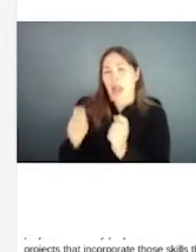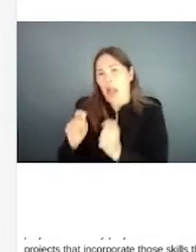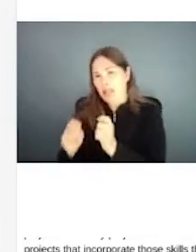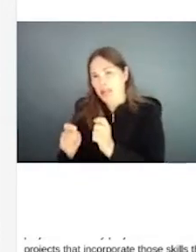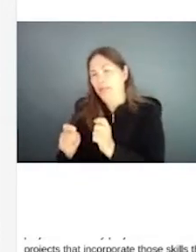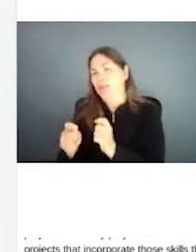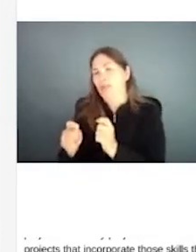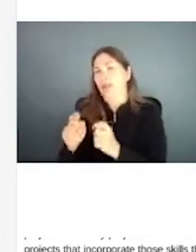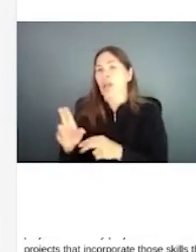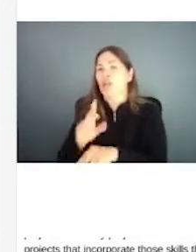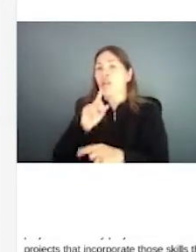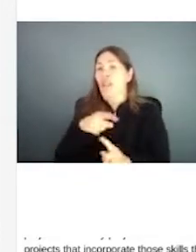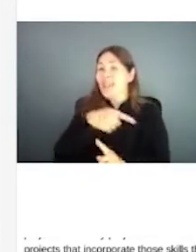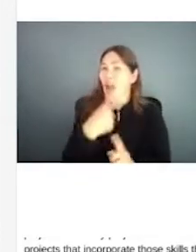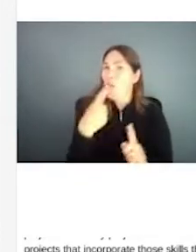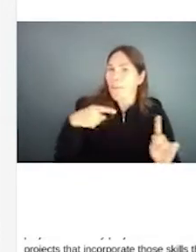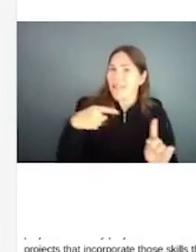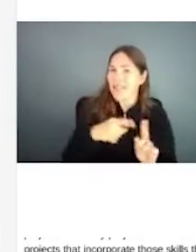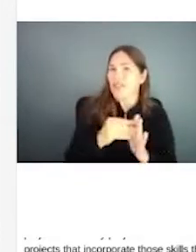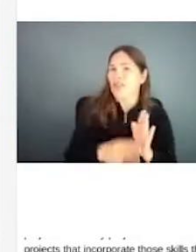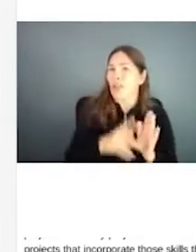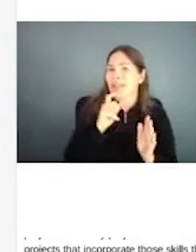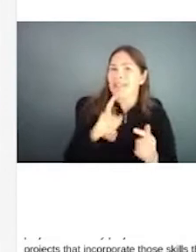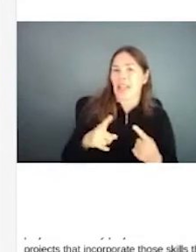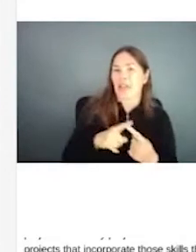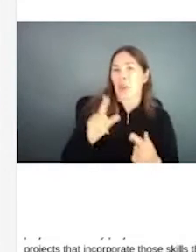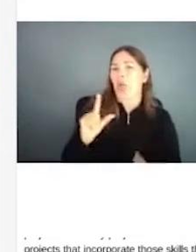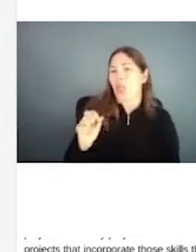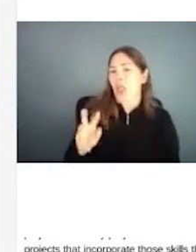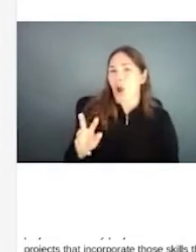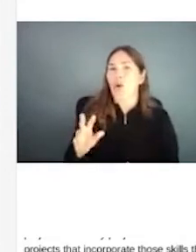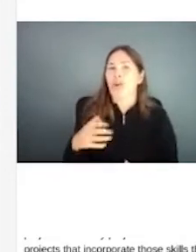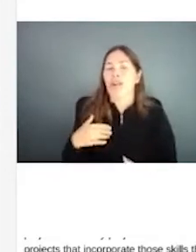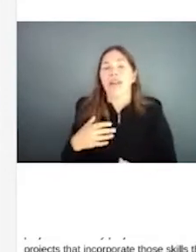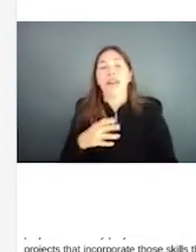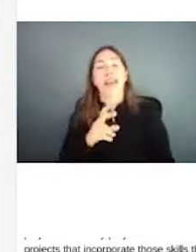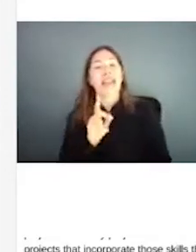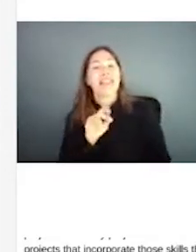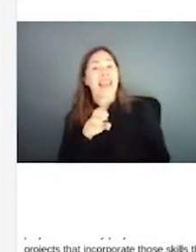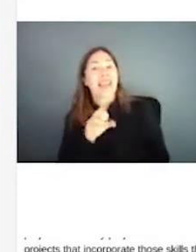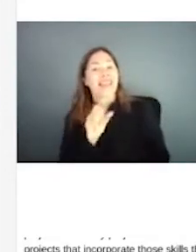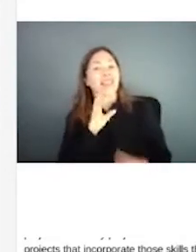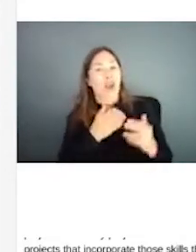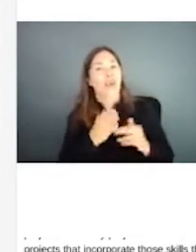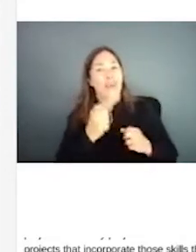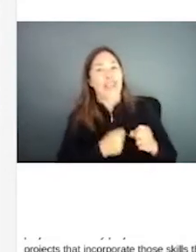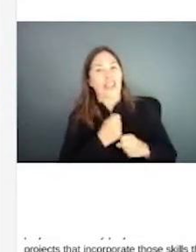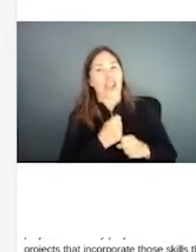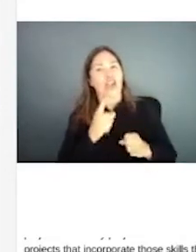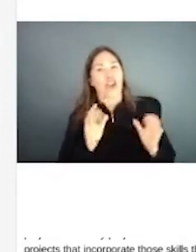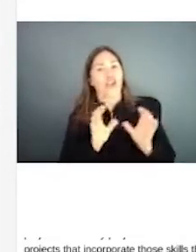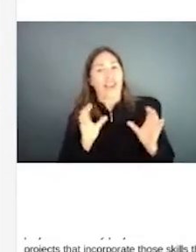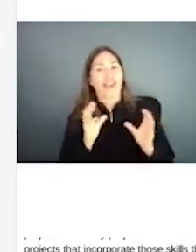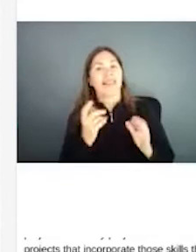only for that particular student on the areas they scored low in. And over the years, some in the credentials, some of it has